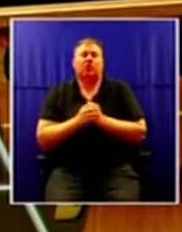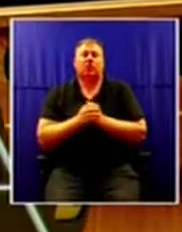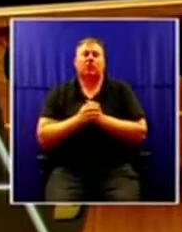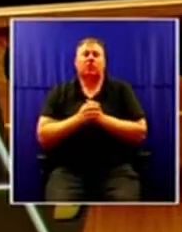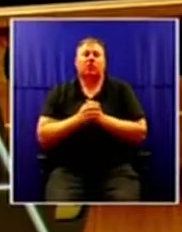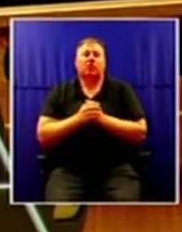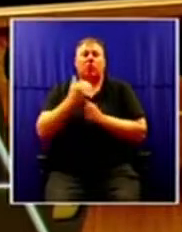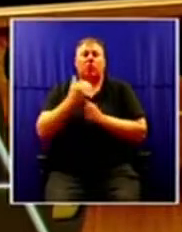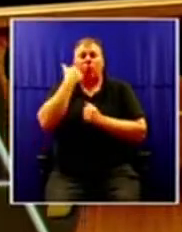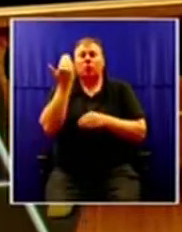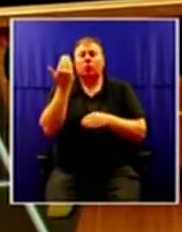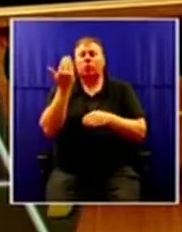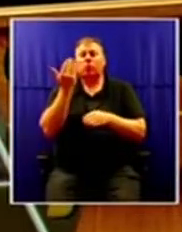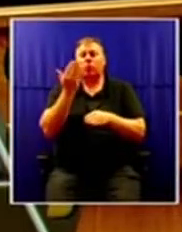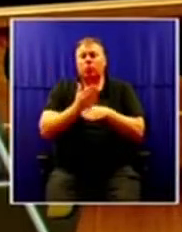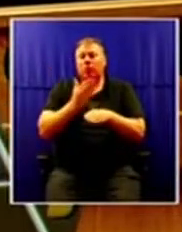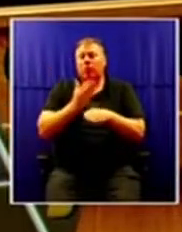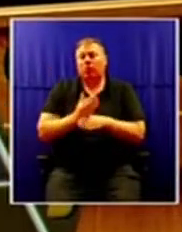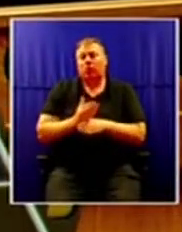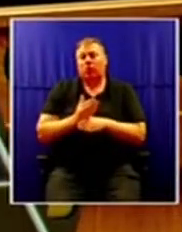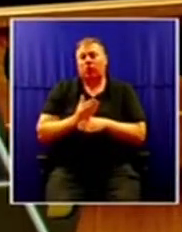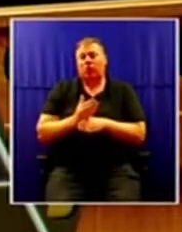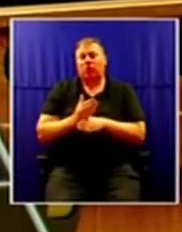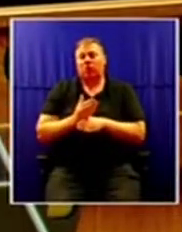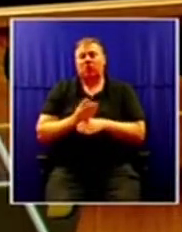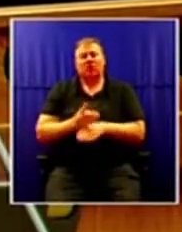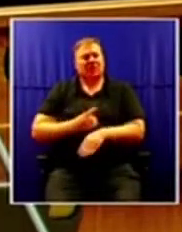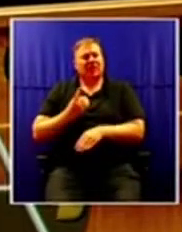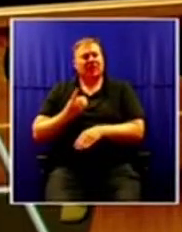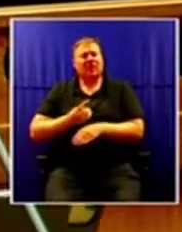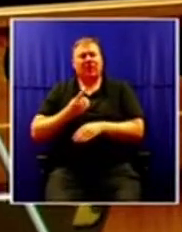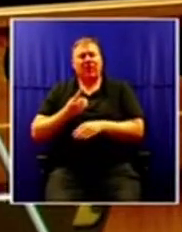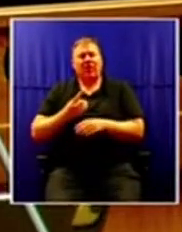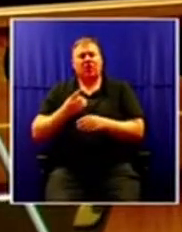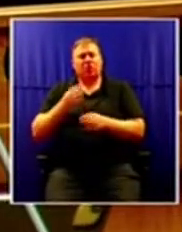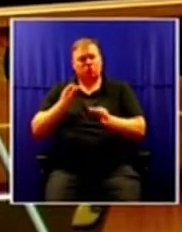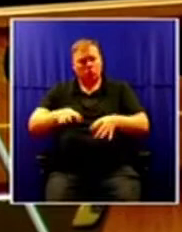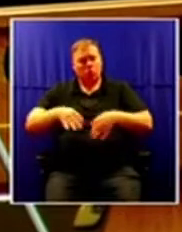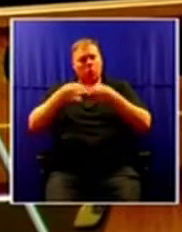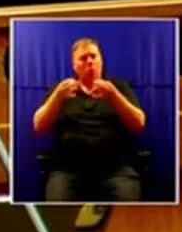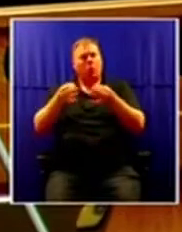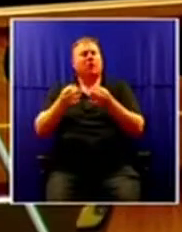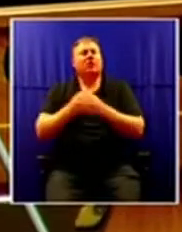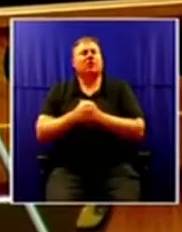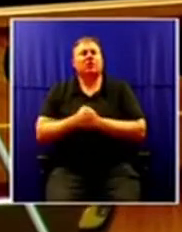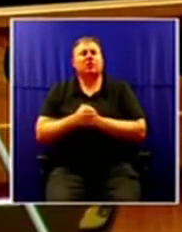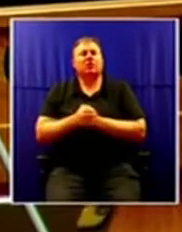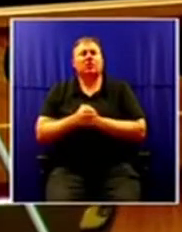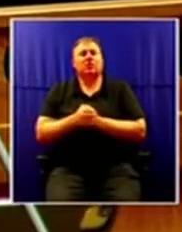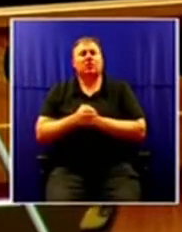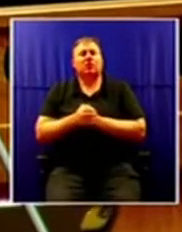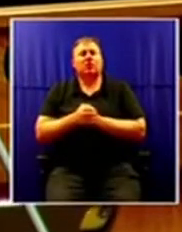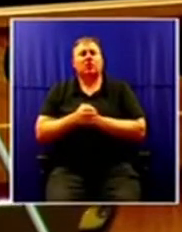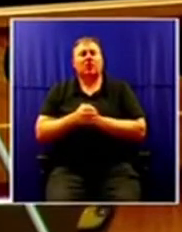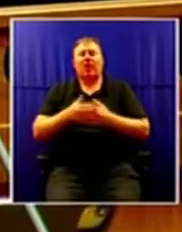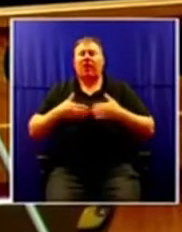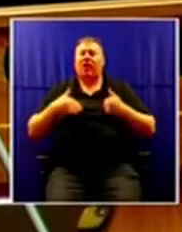want work that is dignified and rewarding, and we also want good